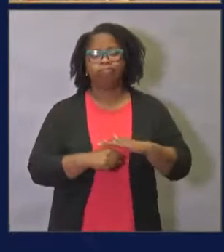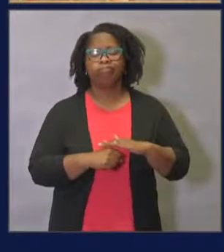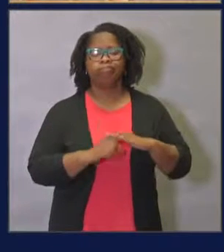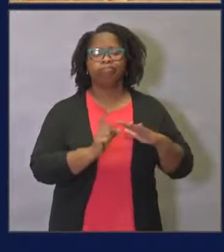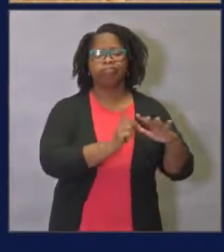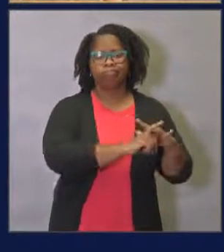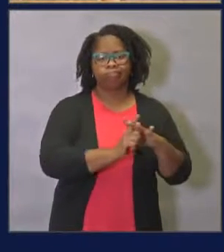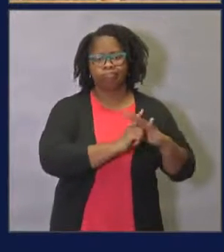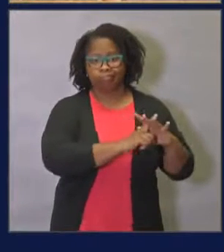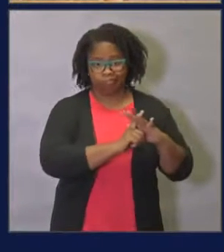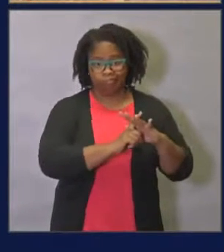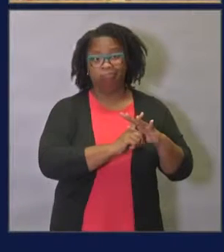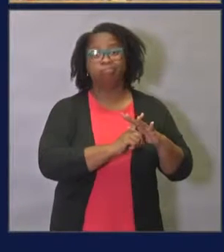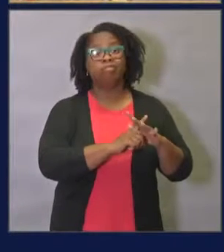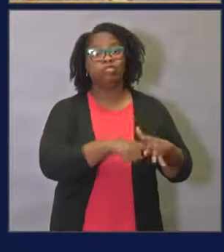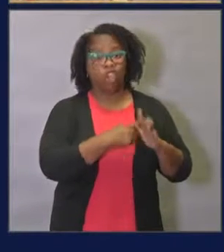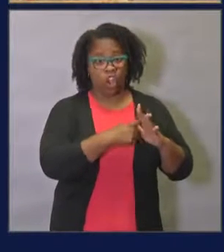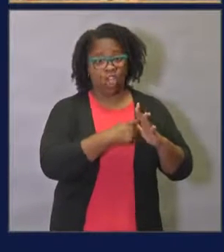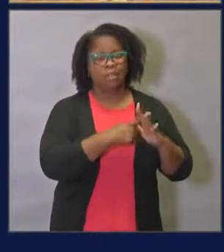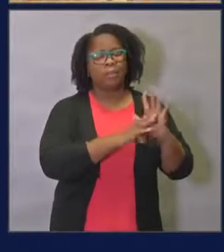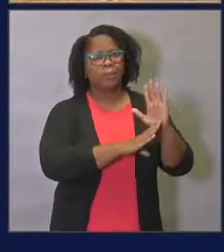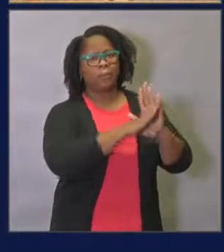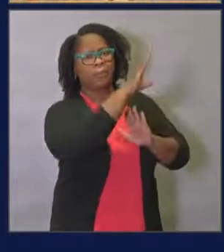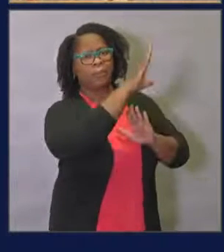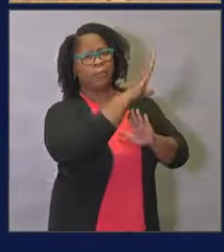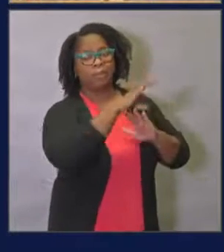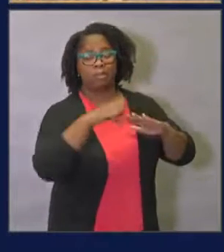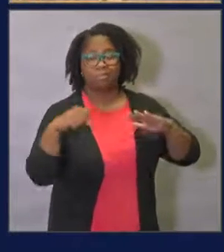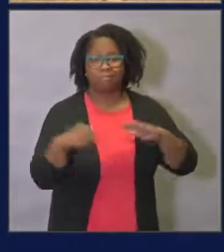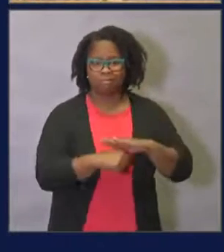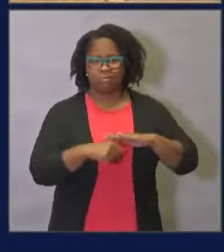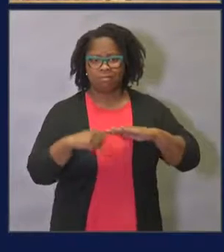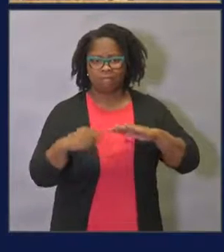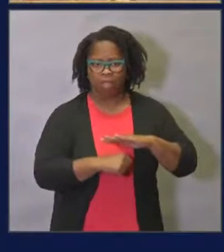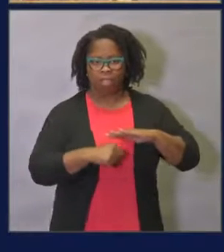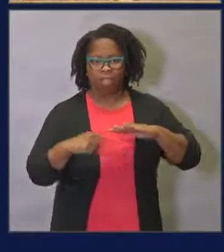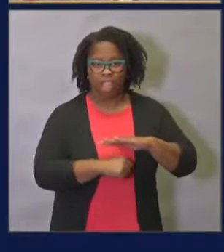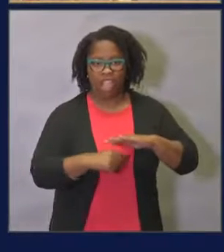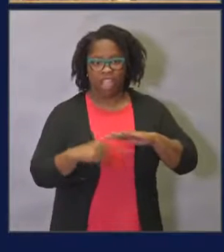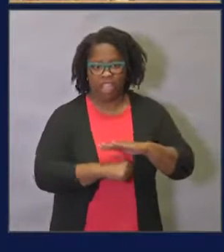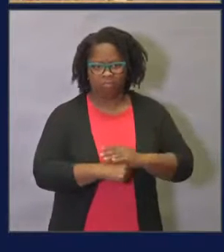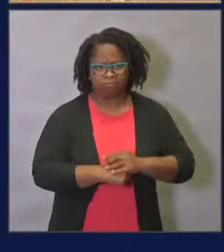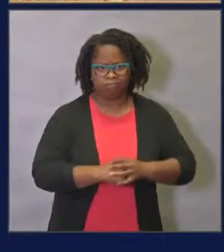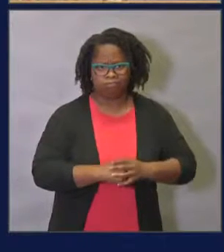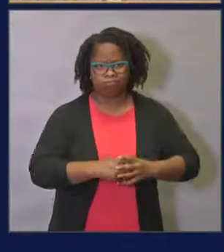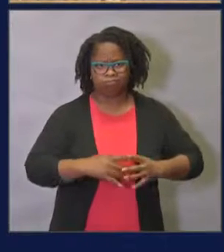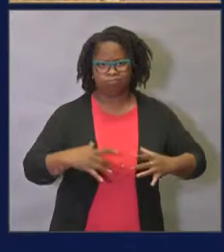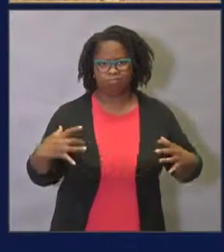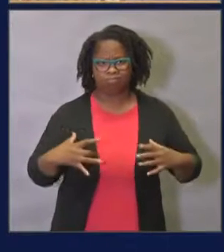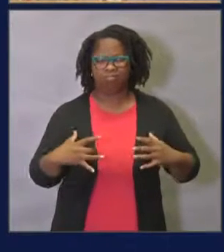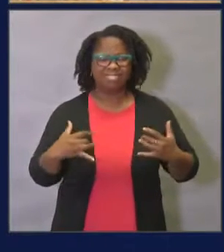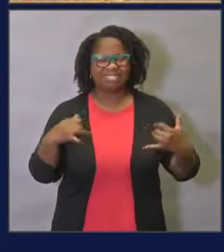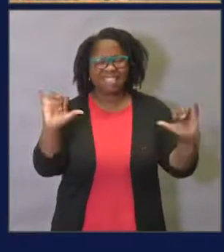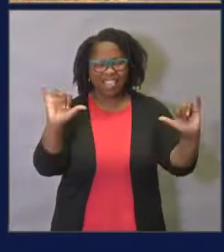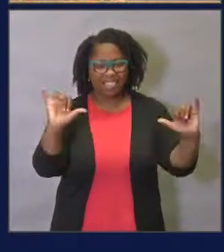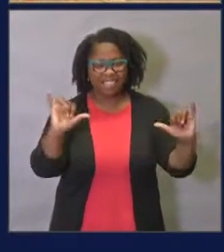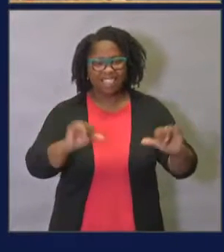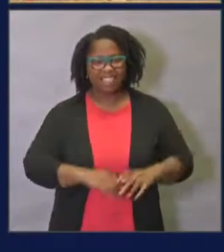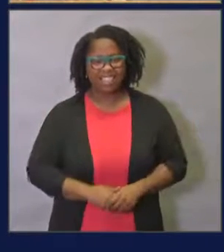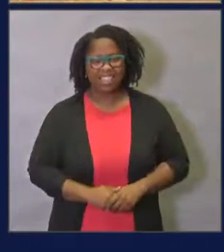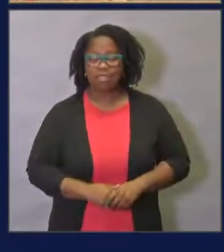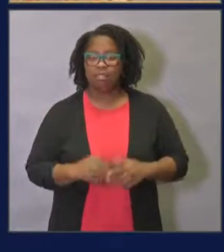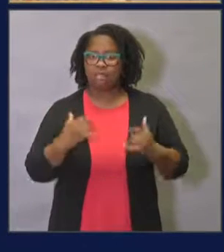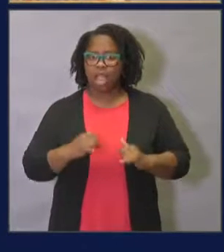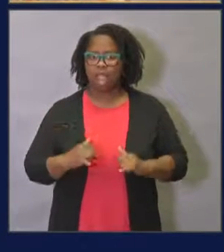after surges in cases began, and they're continuing to rise. Considering how cases are steeply